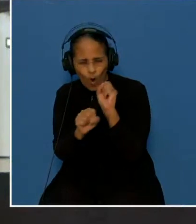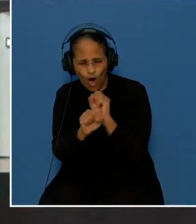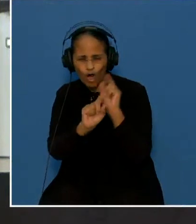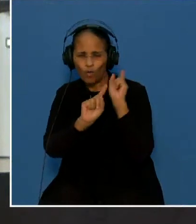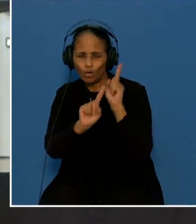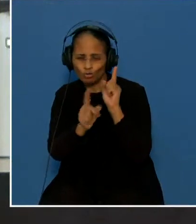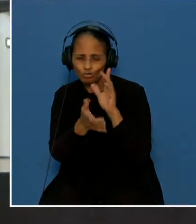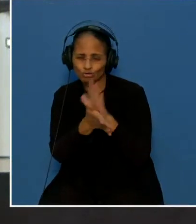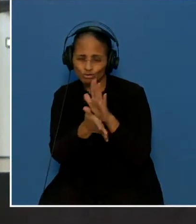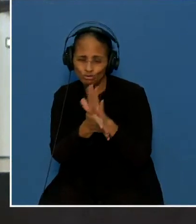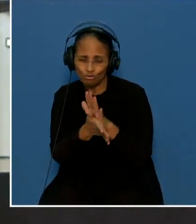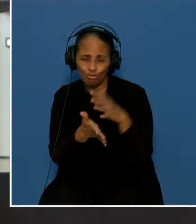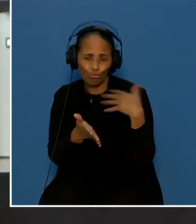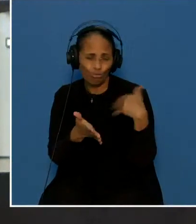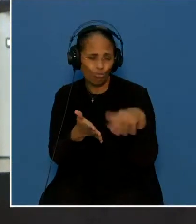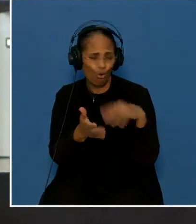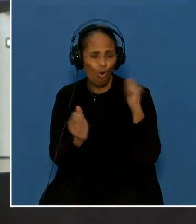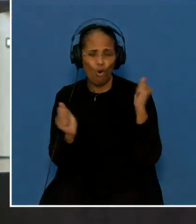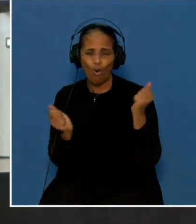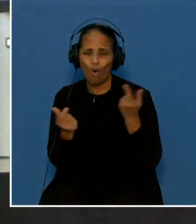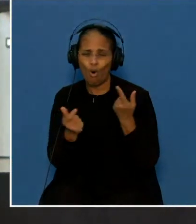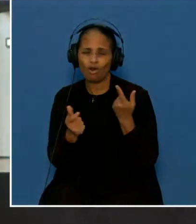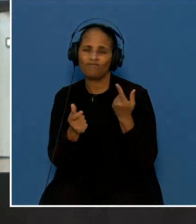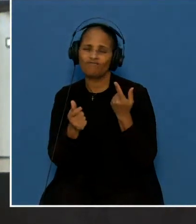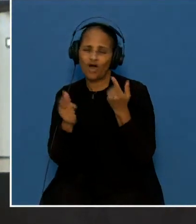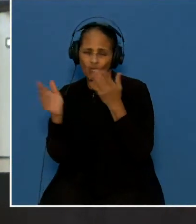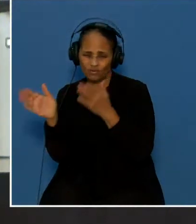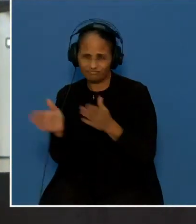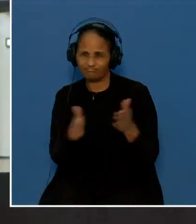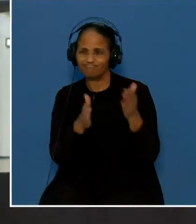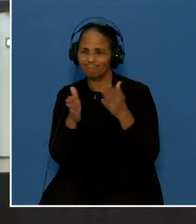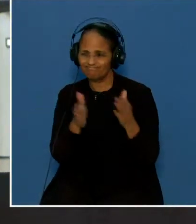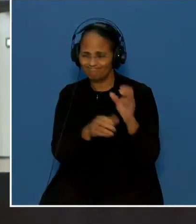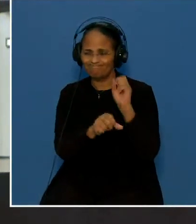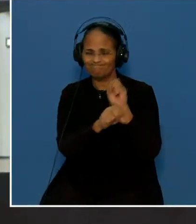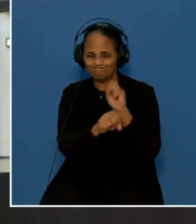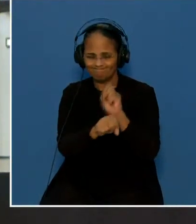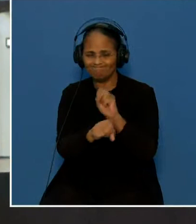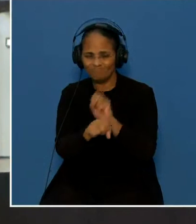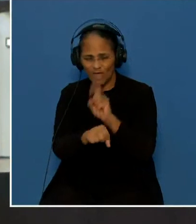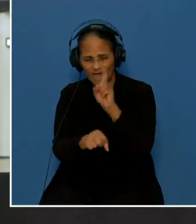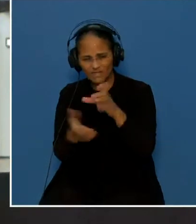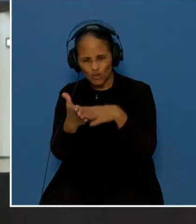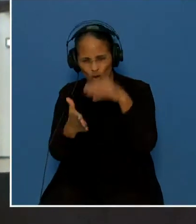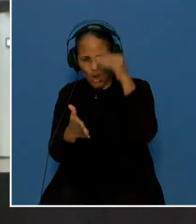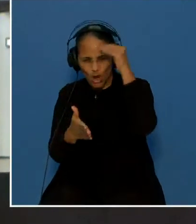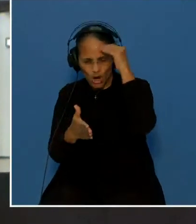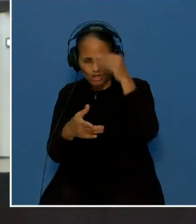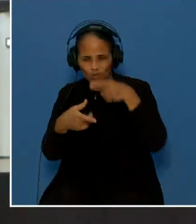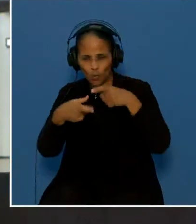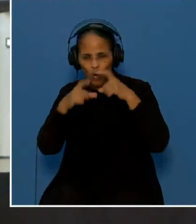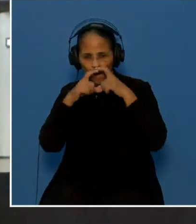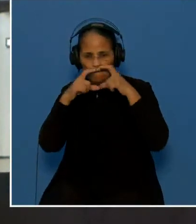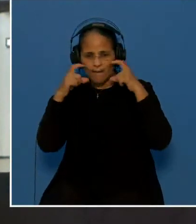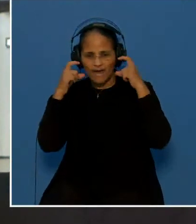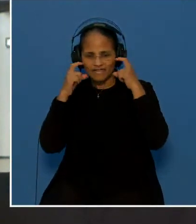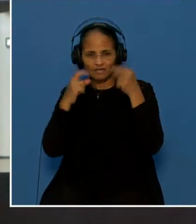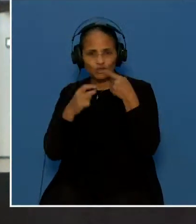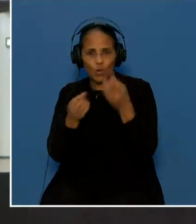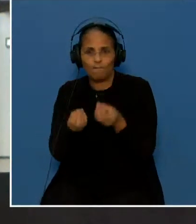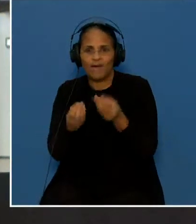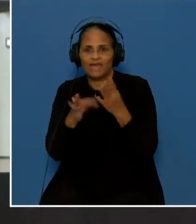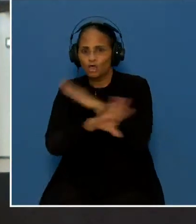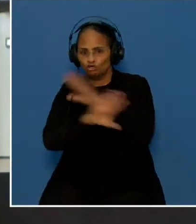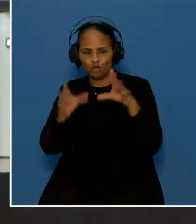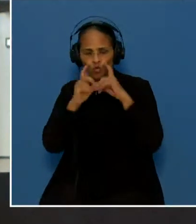school, all of our routines. We've had to learn to wear a mask when we were told for many years you don't